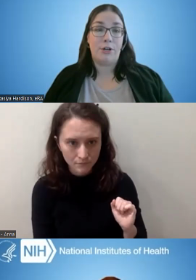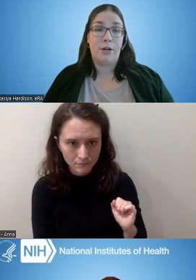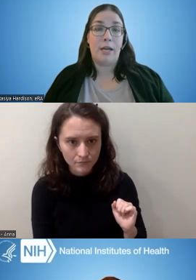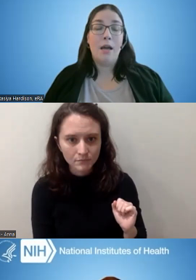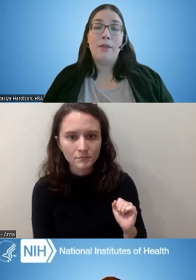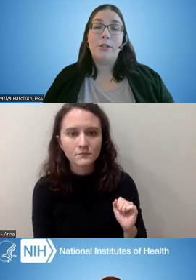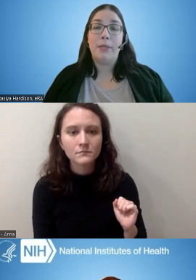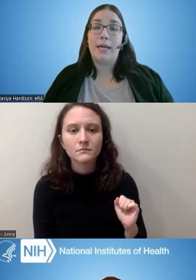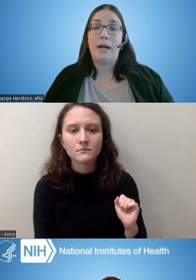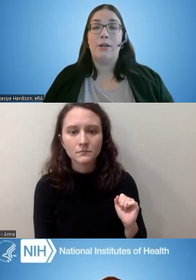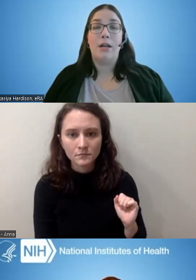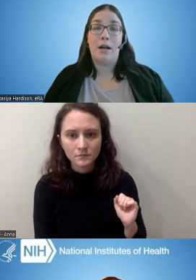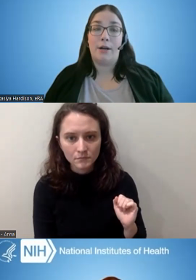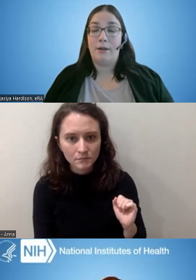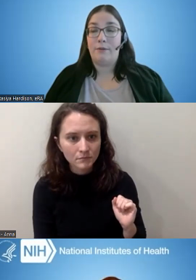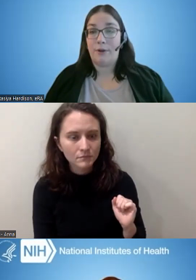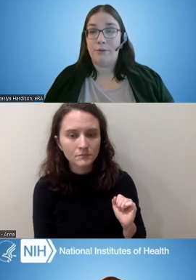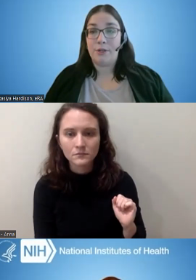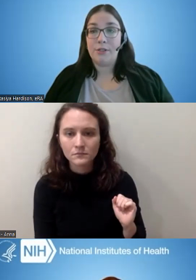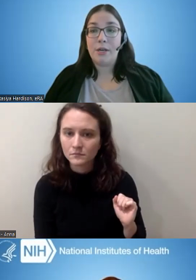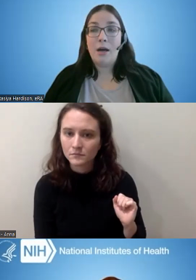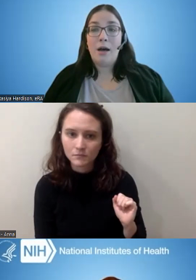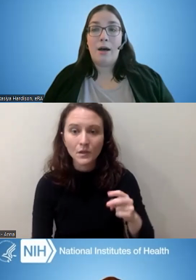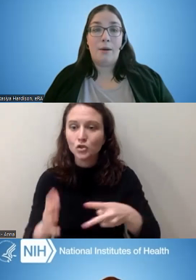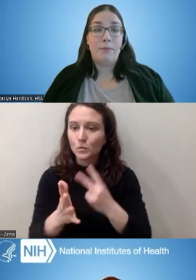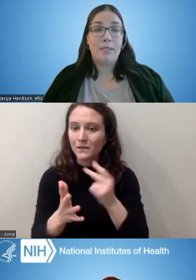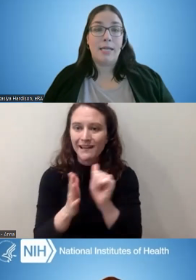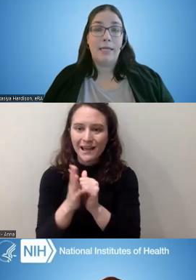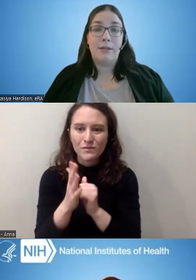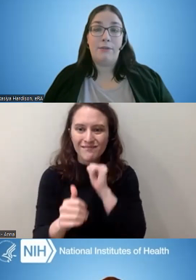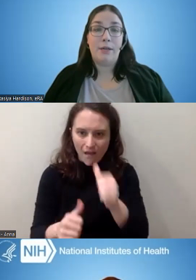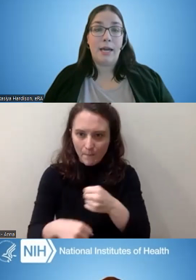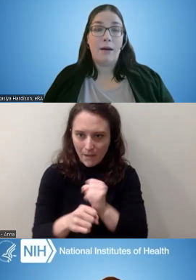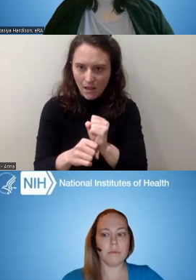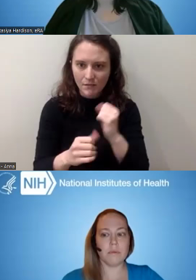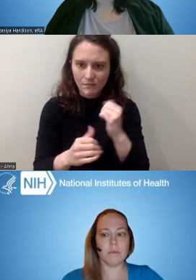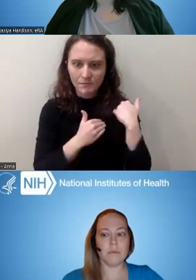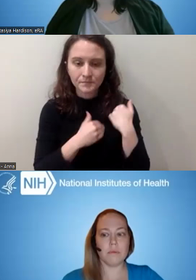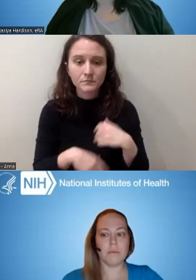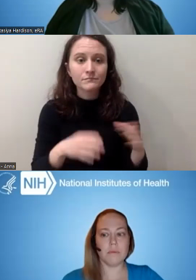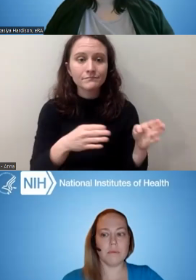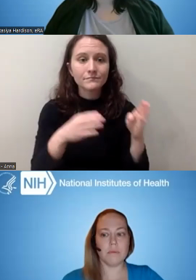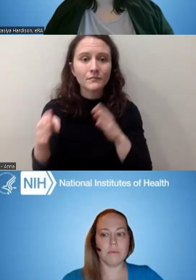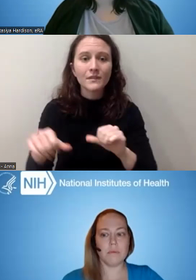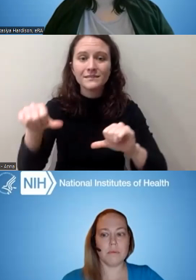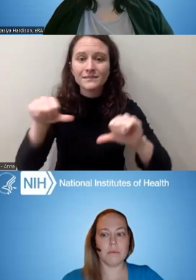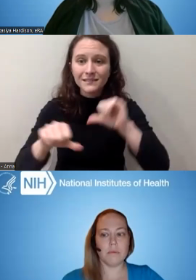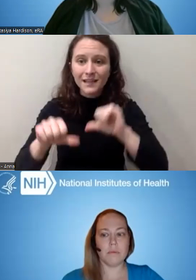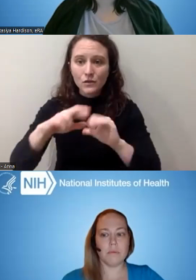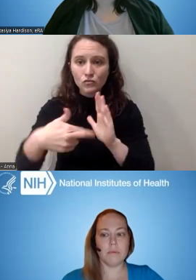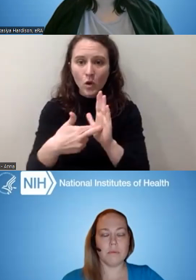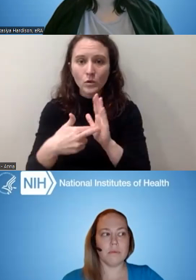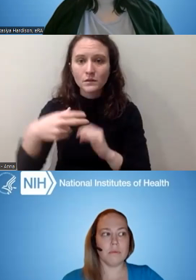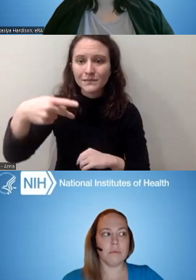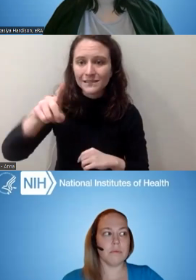of ensuring that duplicate accounts are not created for users. Scientific accounts, like your PDPIs, are going